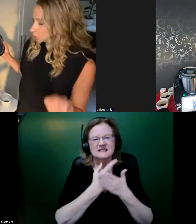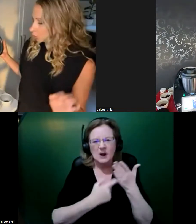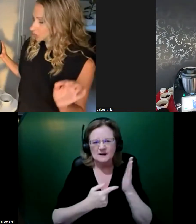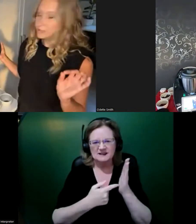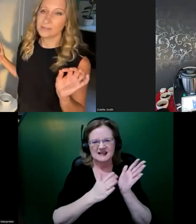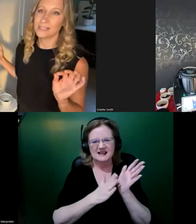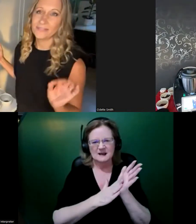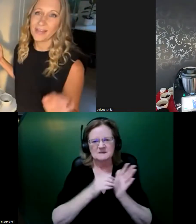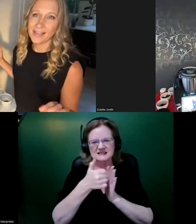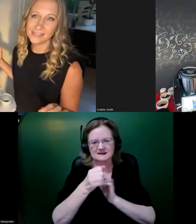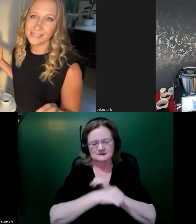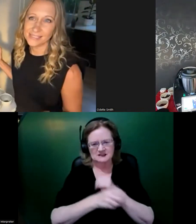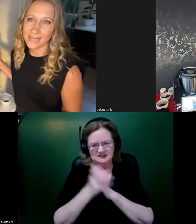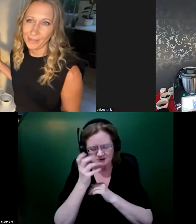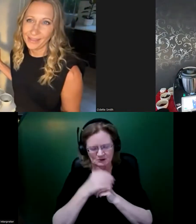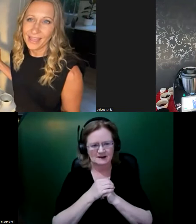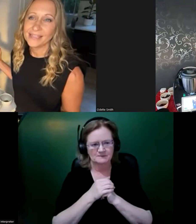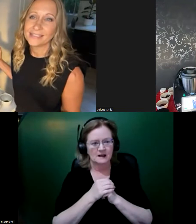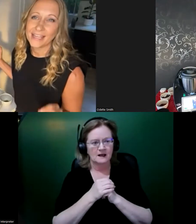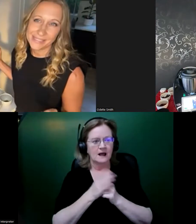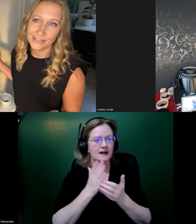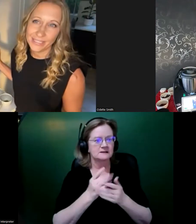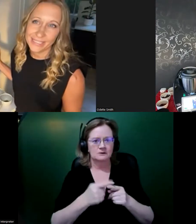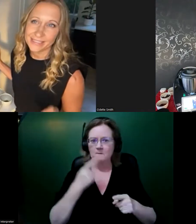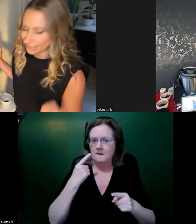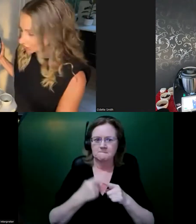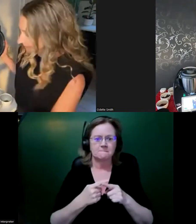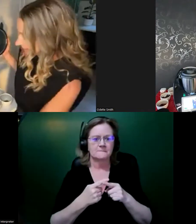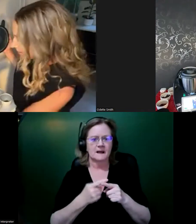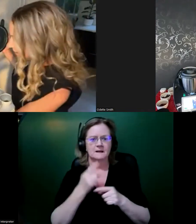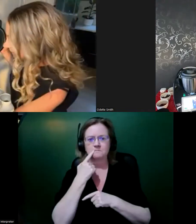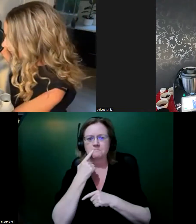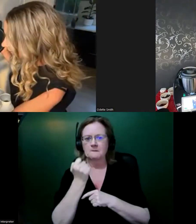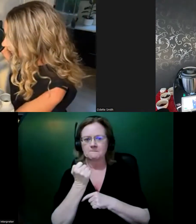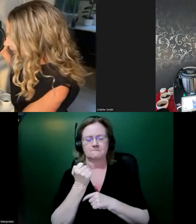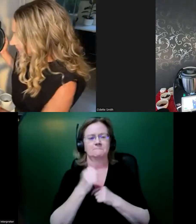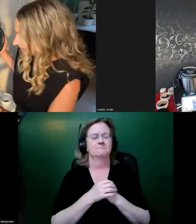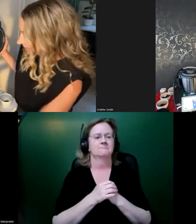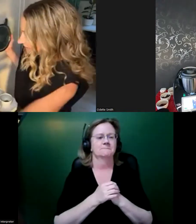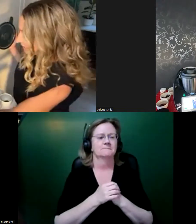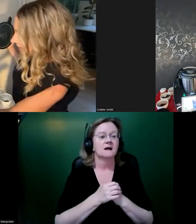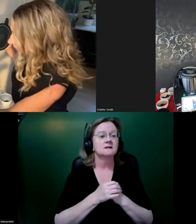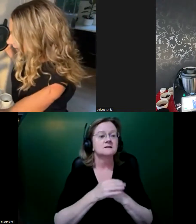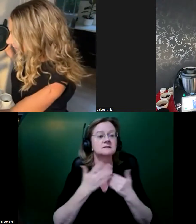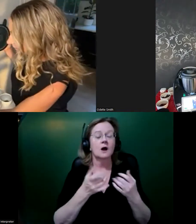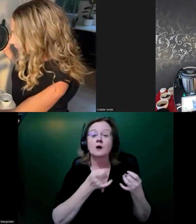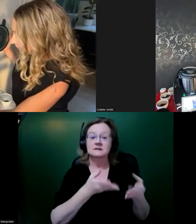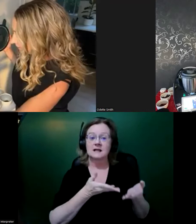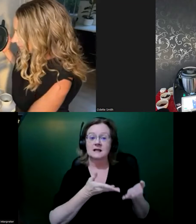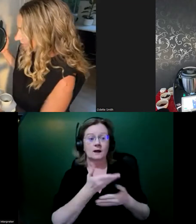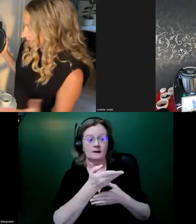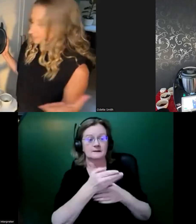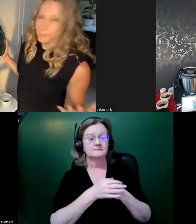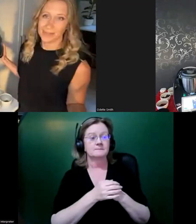It's short, it's fast, it's snappy, and it's absolutely delicious. So I'm just going to start cooking.